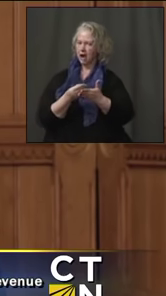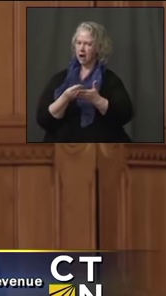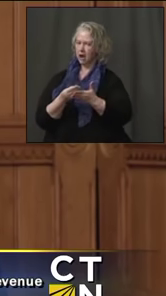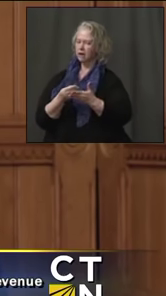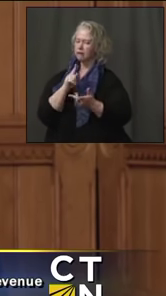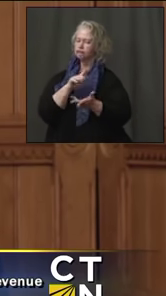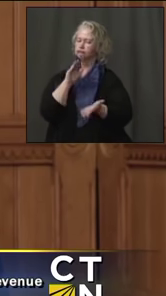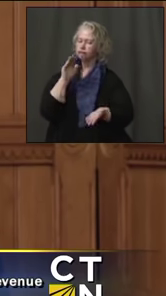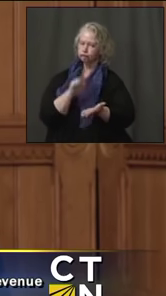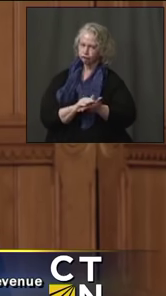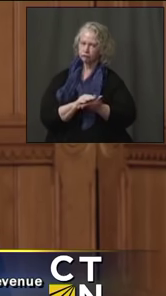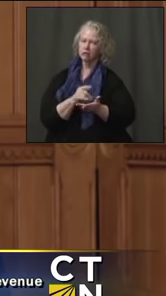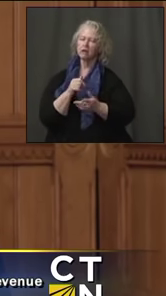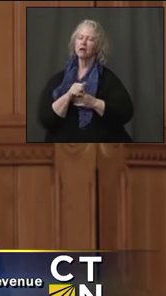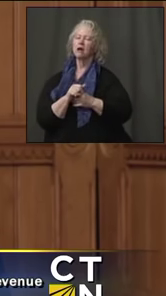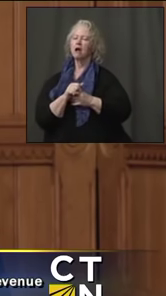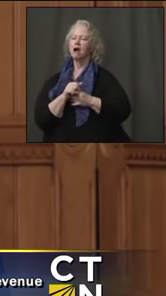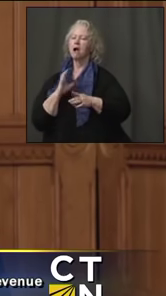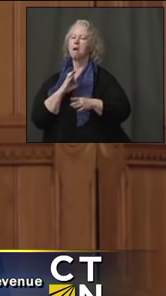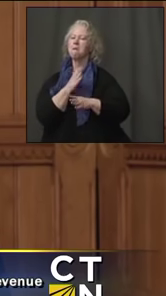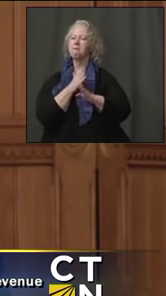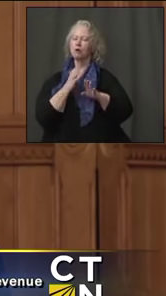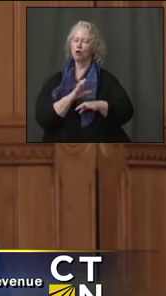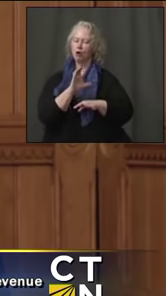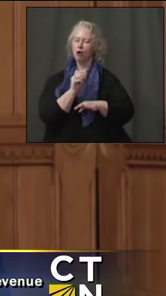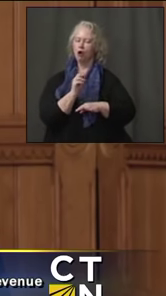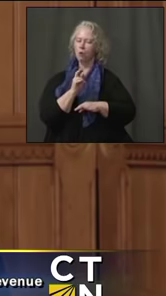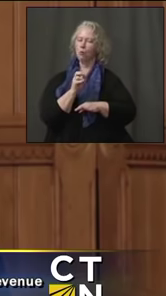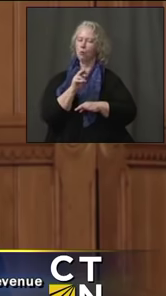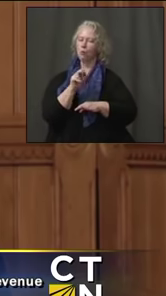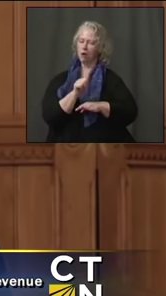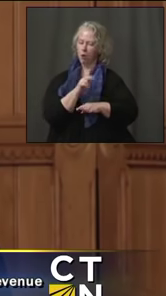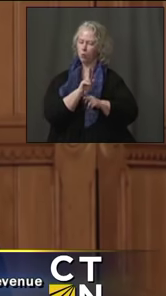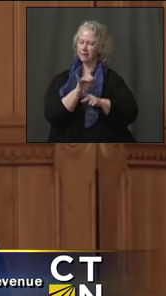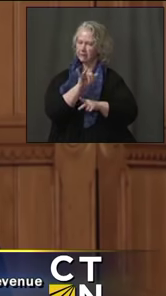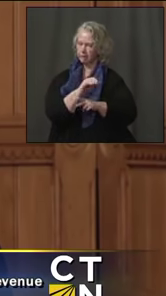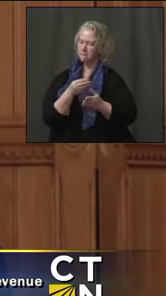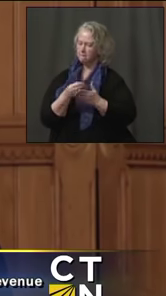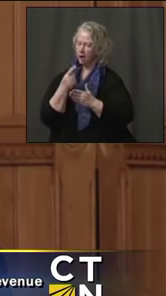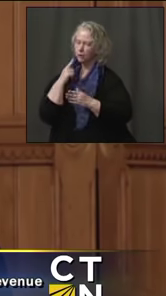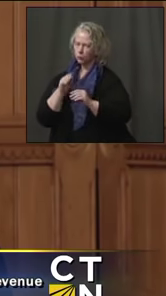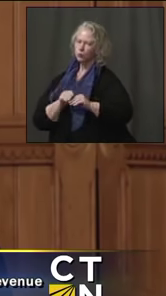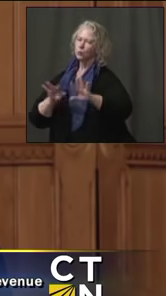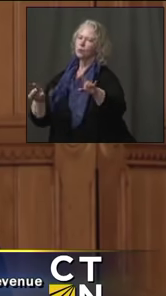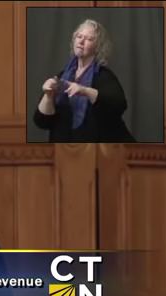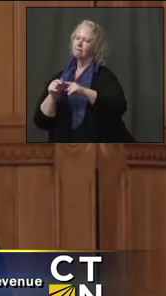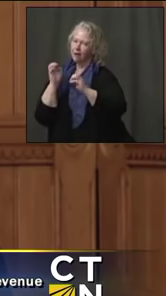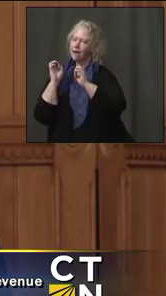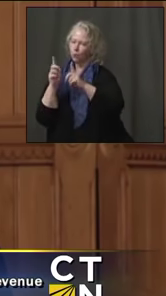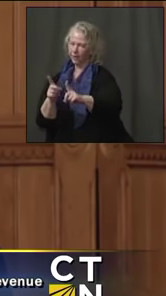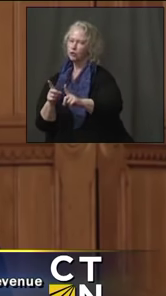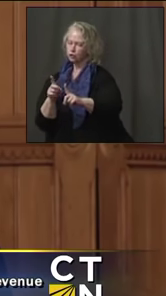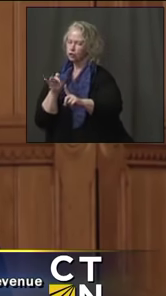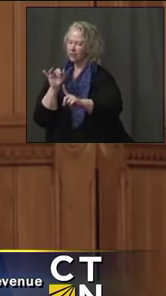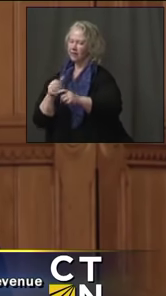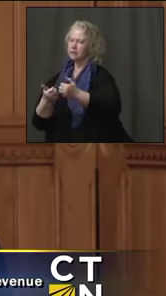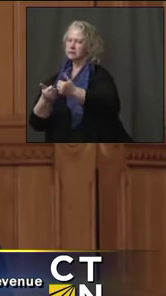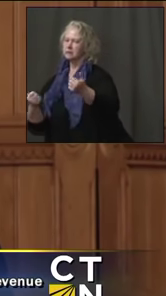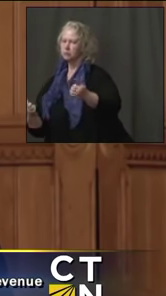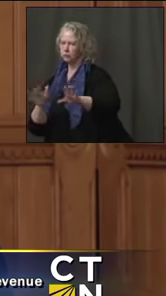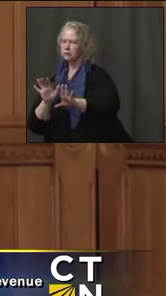Commissioner Cardona is in the process of rolling out allocations, and then if there were cost above and beyond that, they could be considered from that